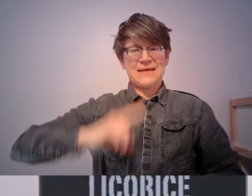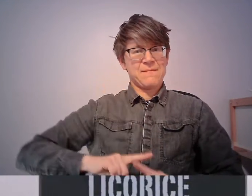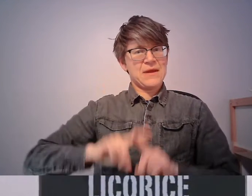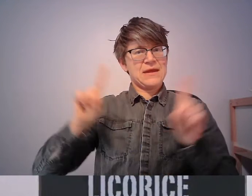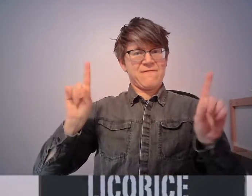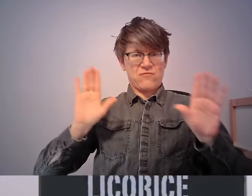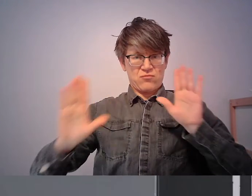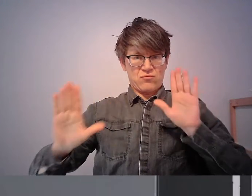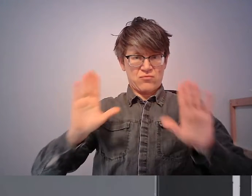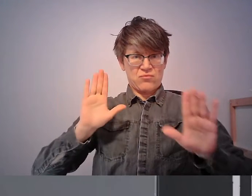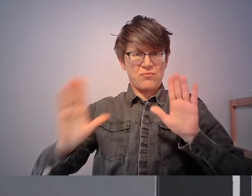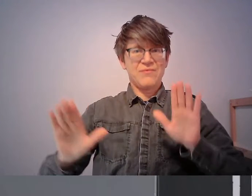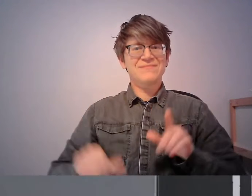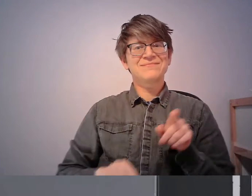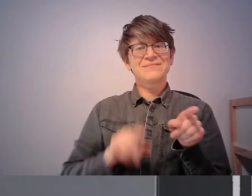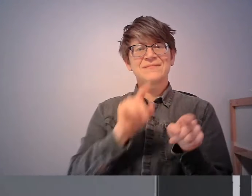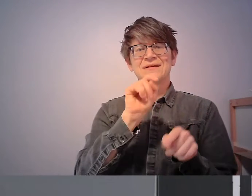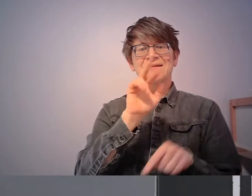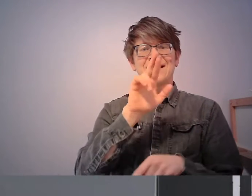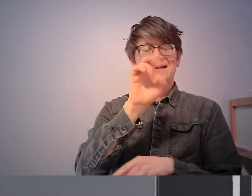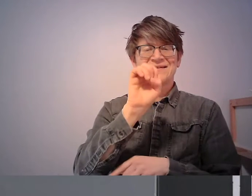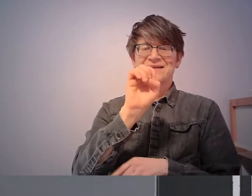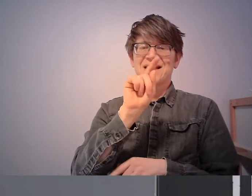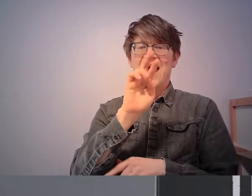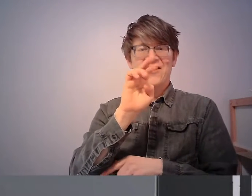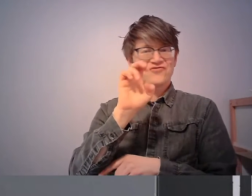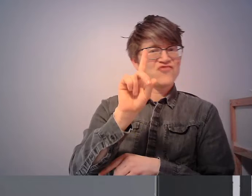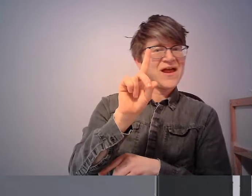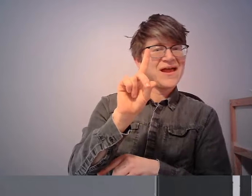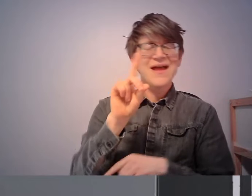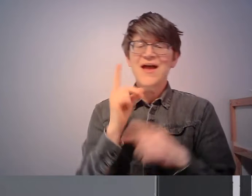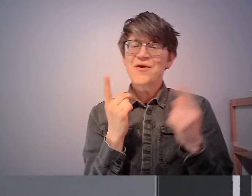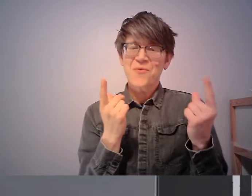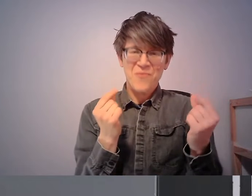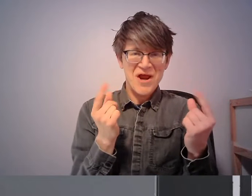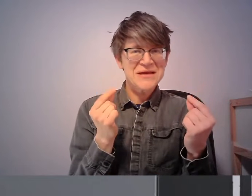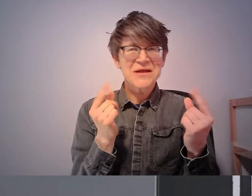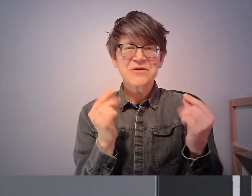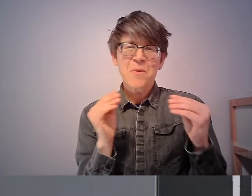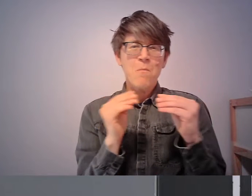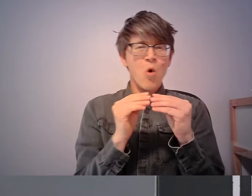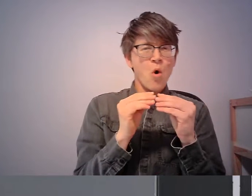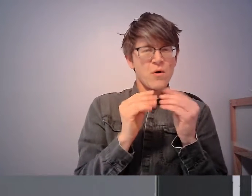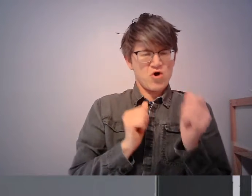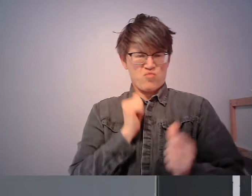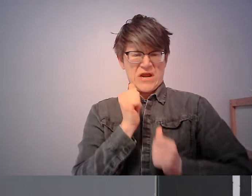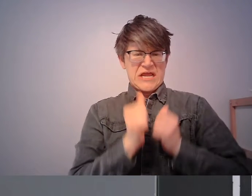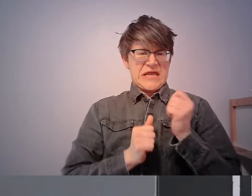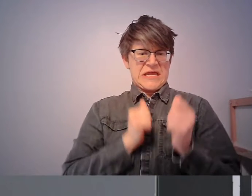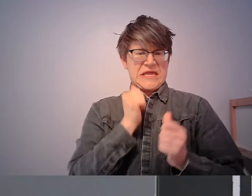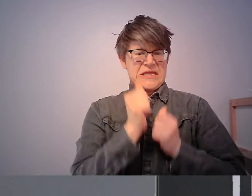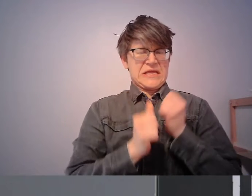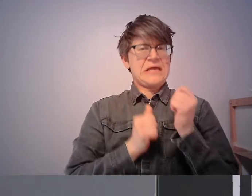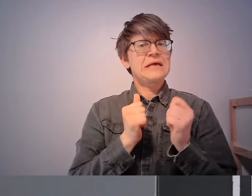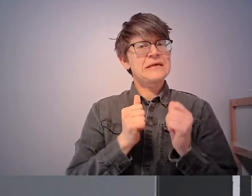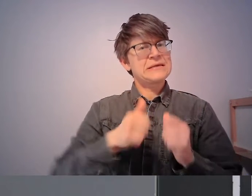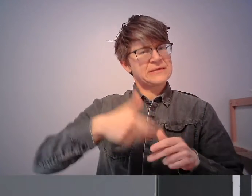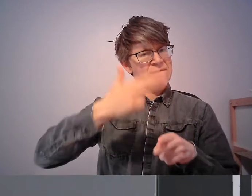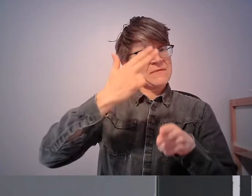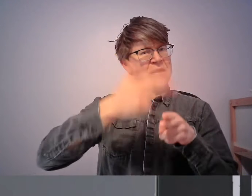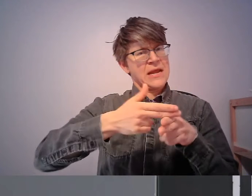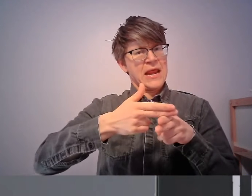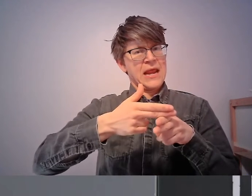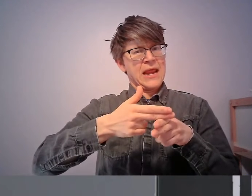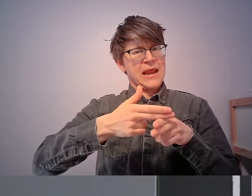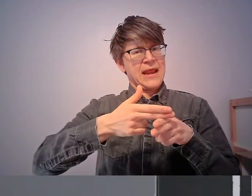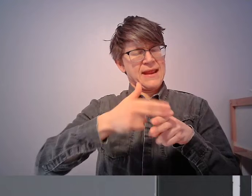ways. Tire Tread Licorice takes a typographically aggressive approach. The name of the product, the type